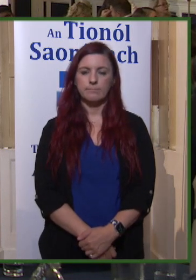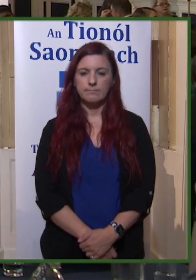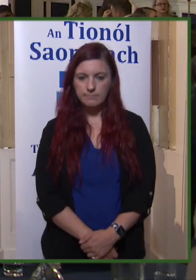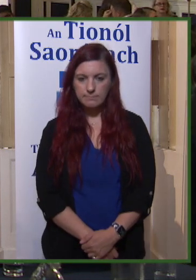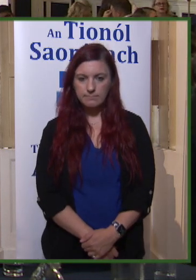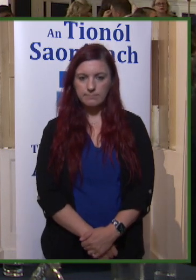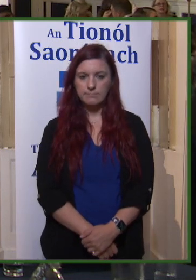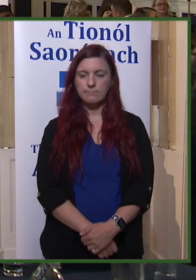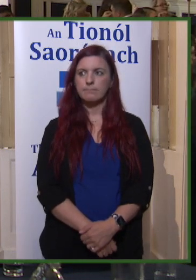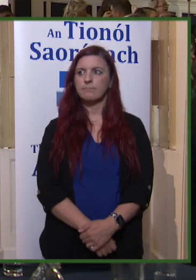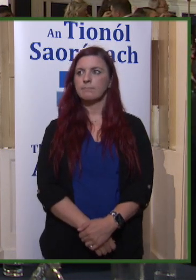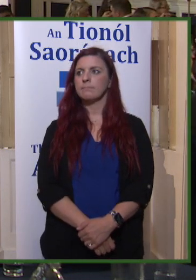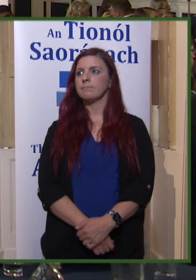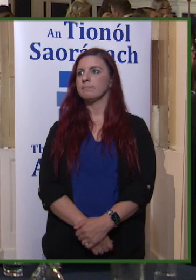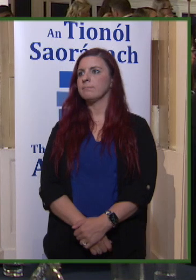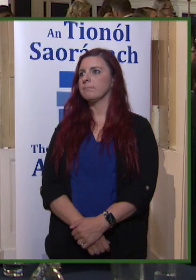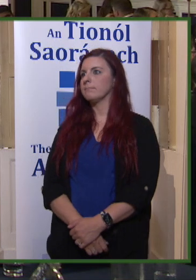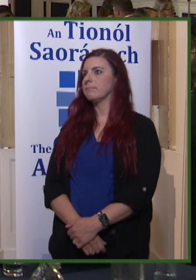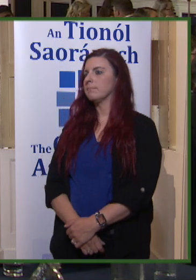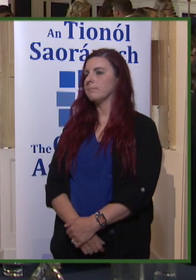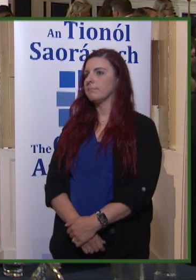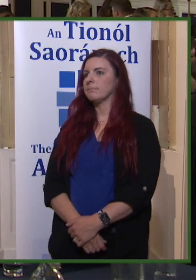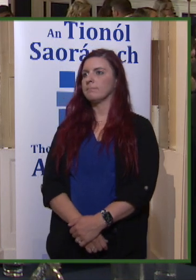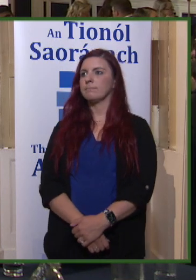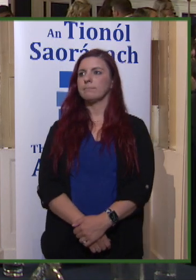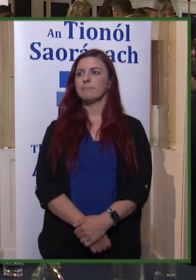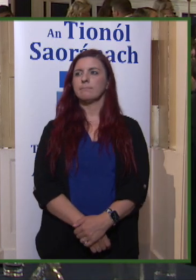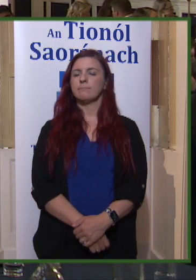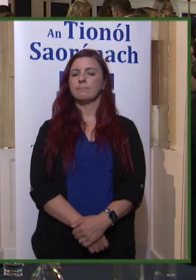$13, yeah? 15 you got. Okay. Show of hands.